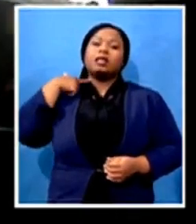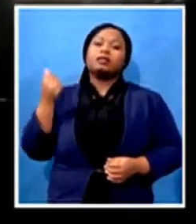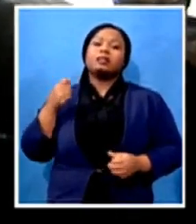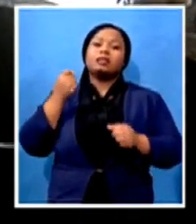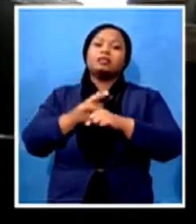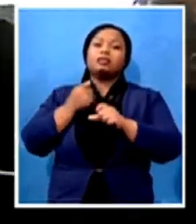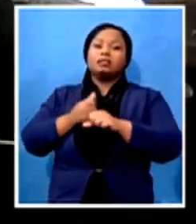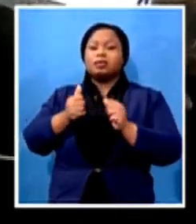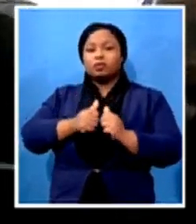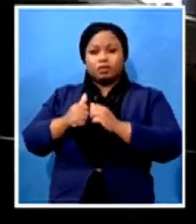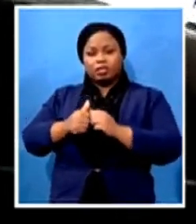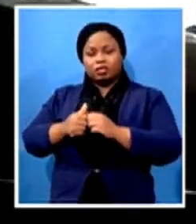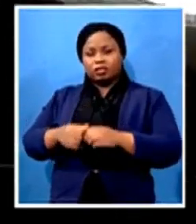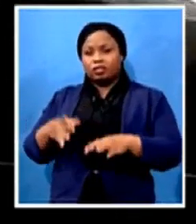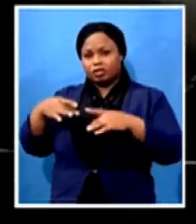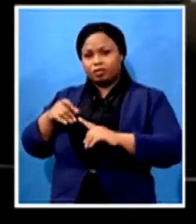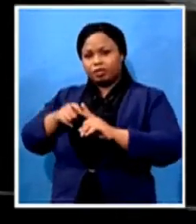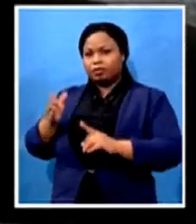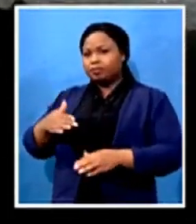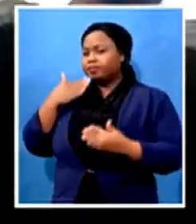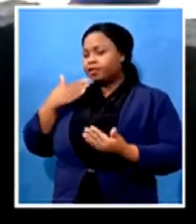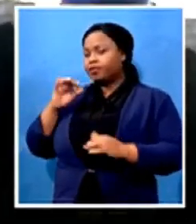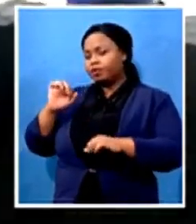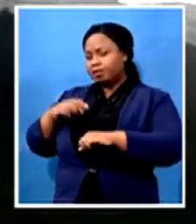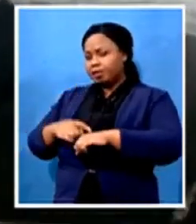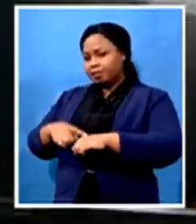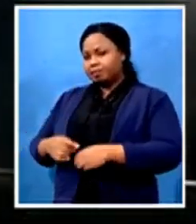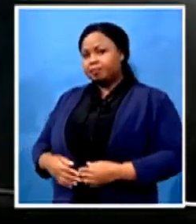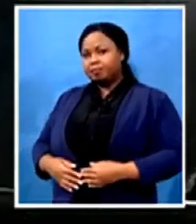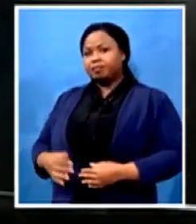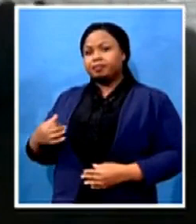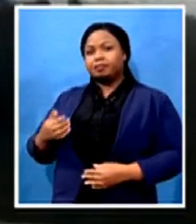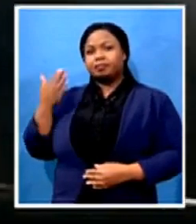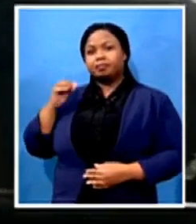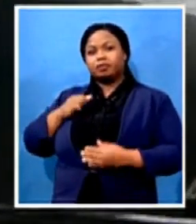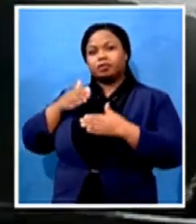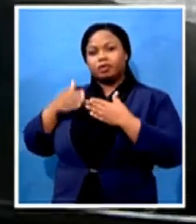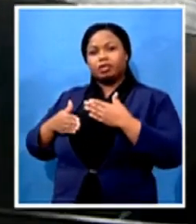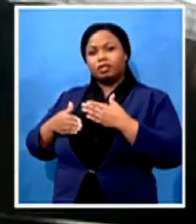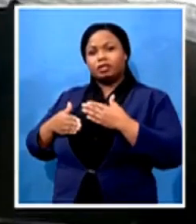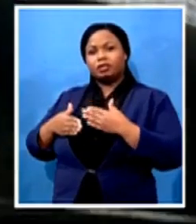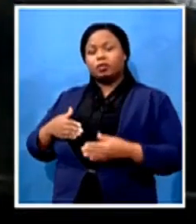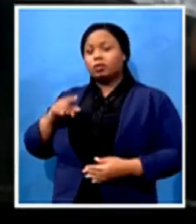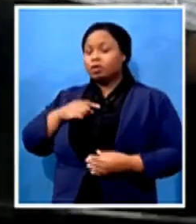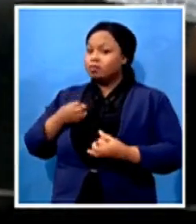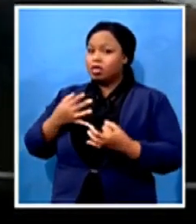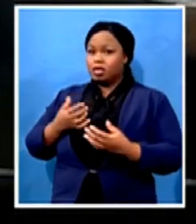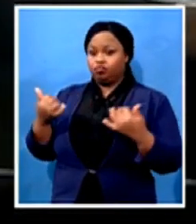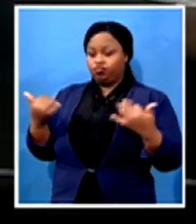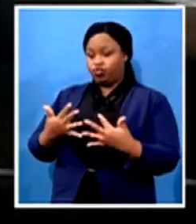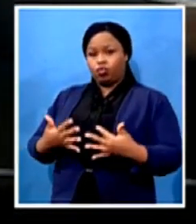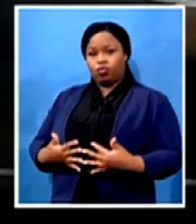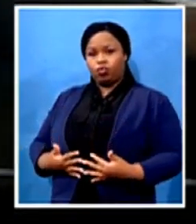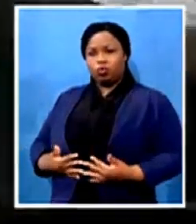Mayaba, thank you very much for your time. I think over the weekend, many were shocked that a trip from Alex that